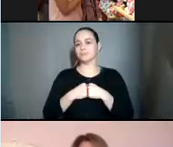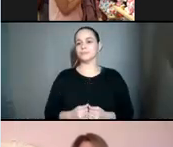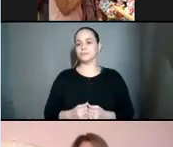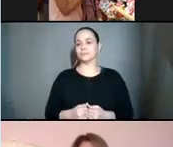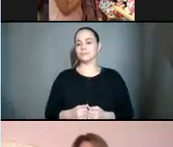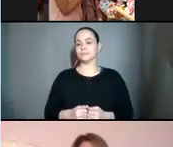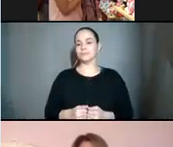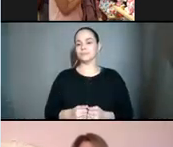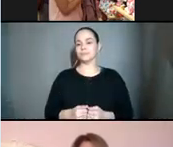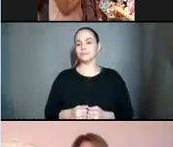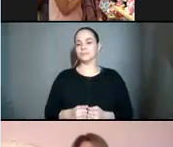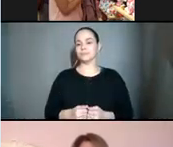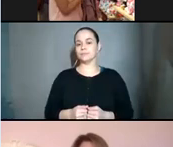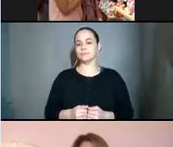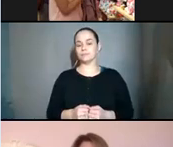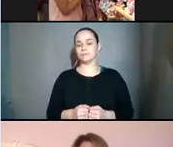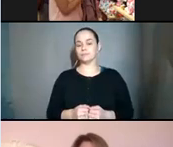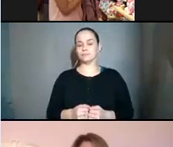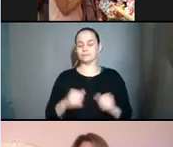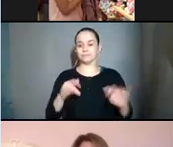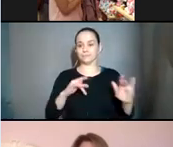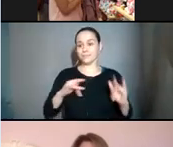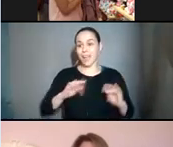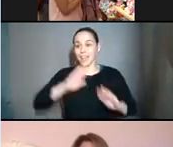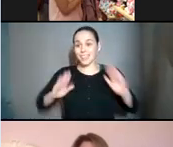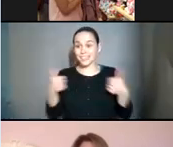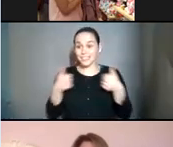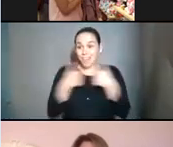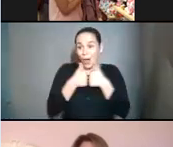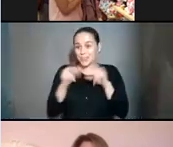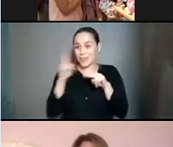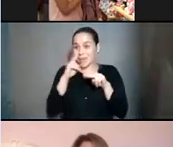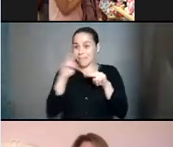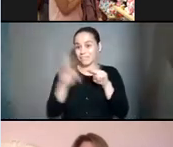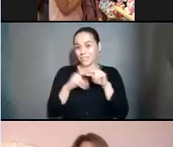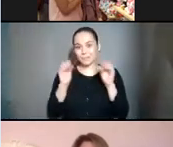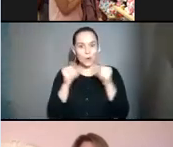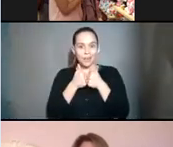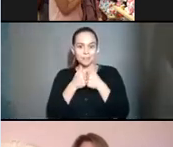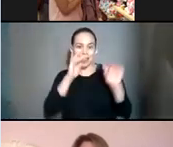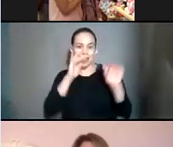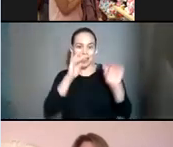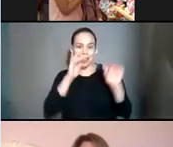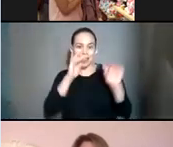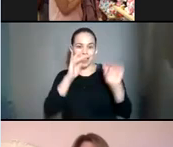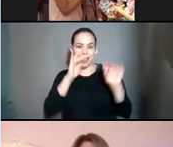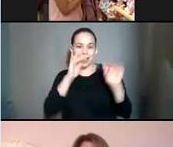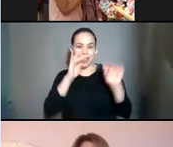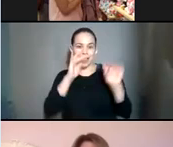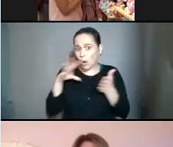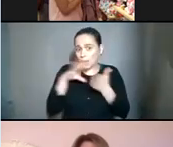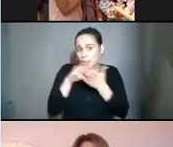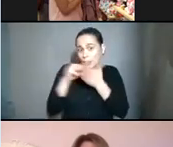This is the arcade where you can play more fun games. Click any game to learn more about it and decide if you want to play.